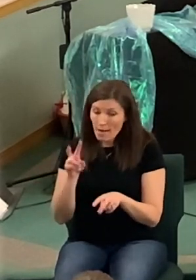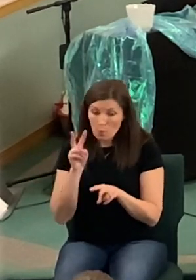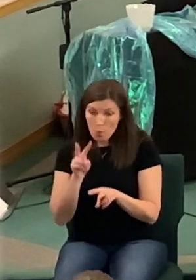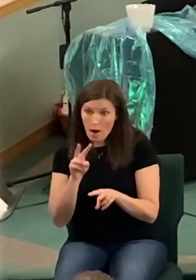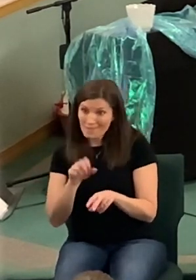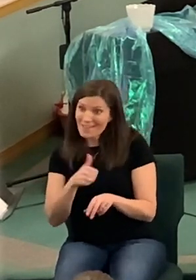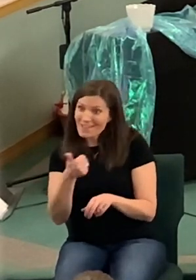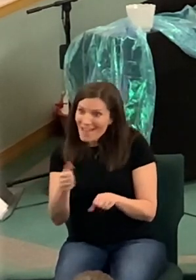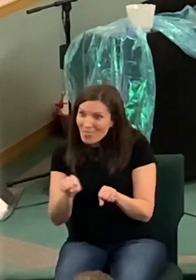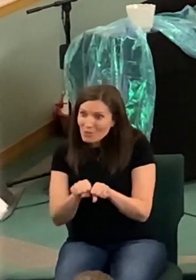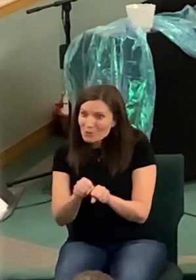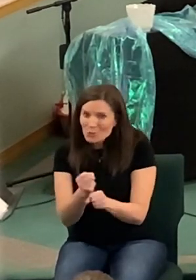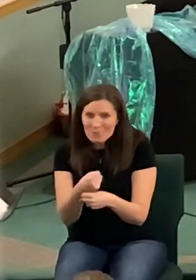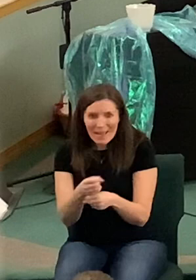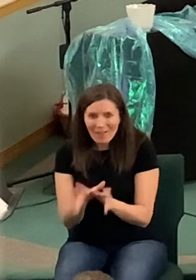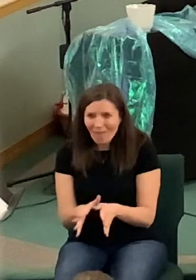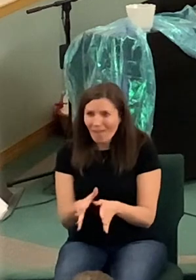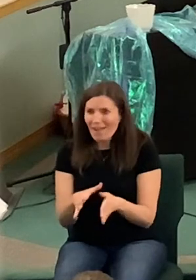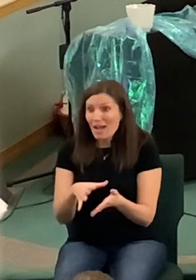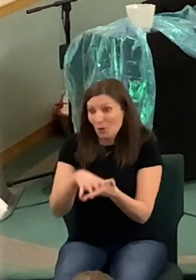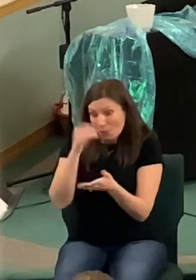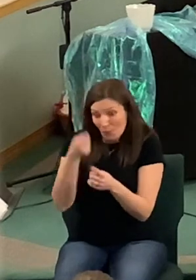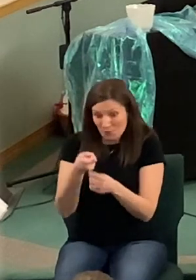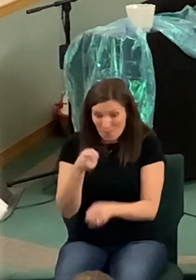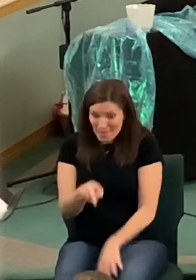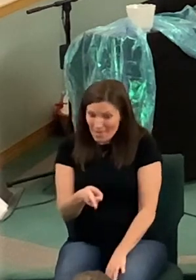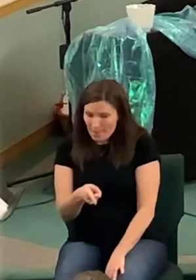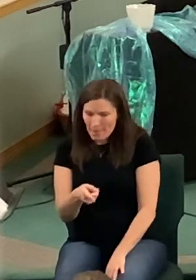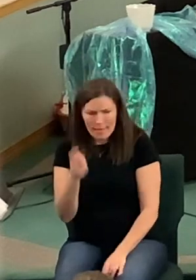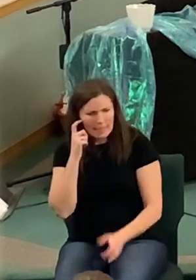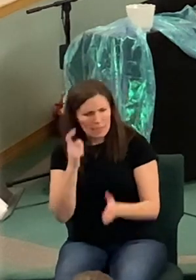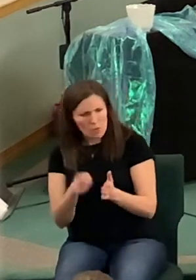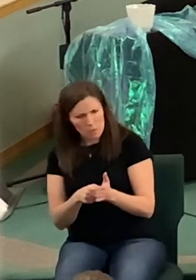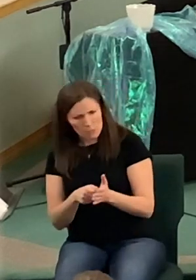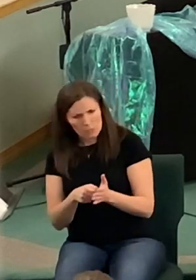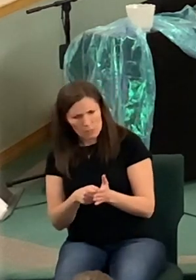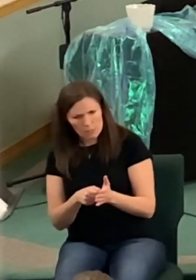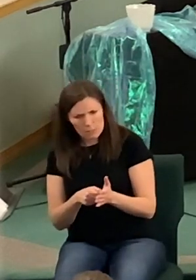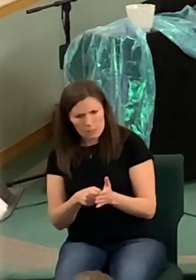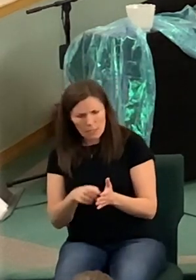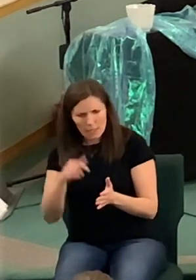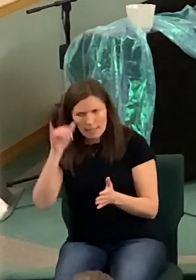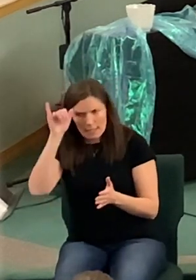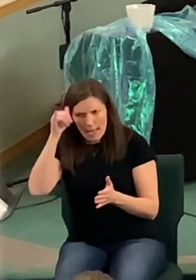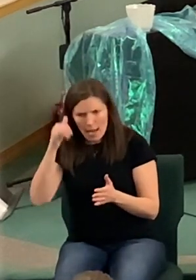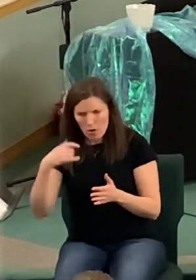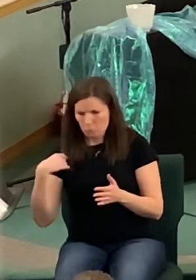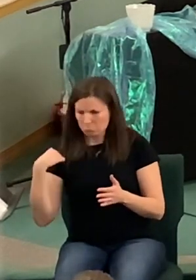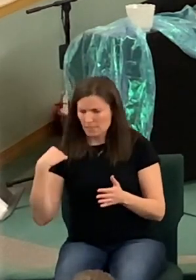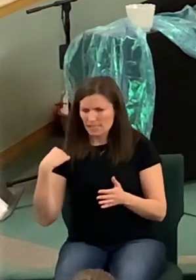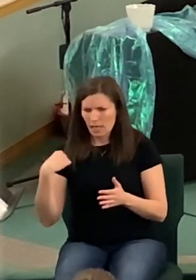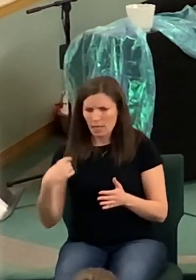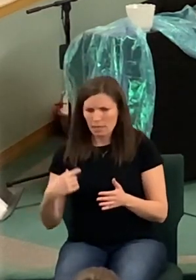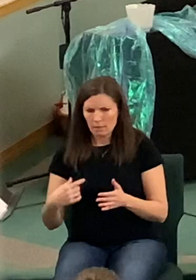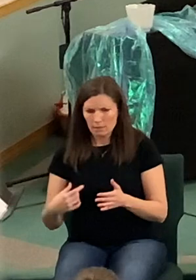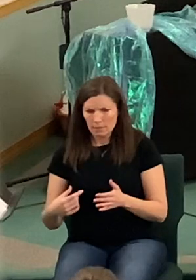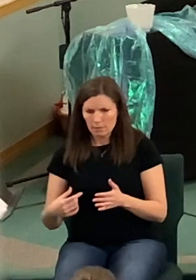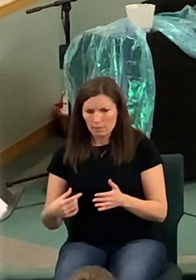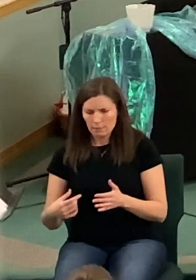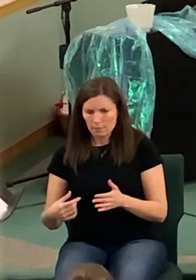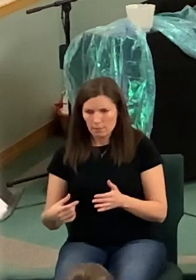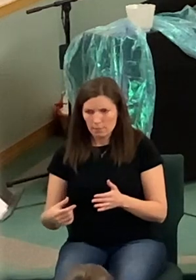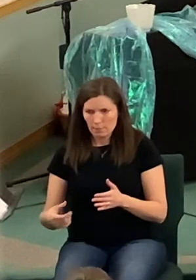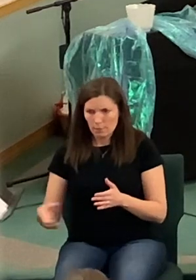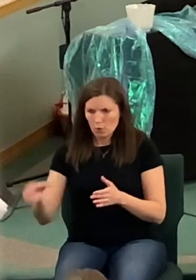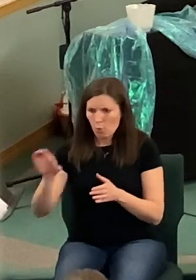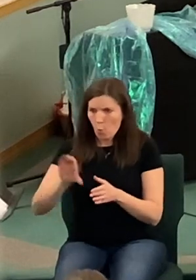learn as a young person. And he noticed this shoemaker would just take the cowhide right out of the water, put it right on the shoe, and give